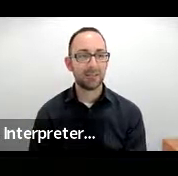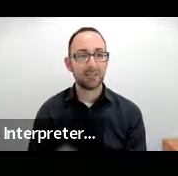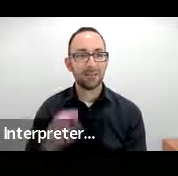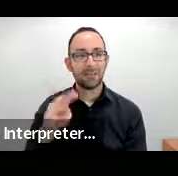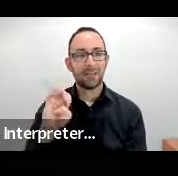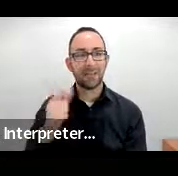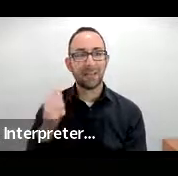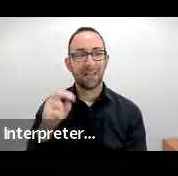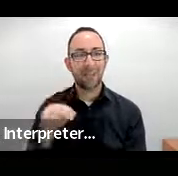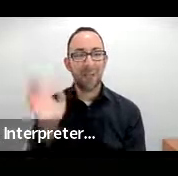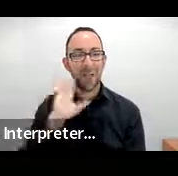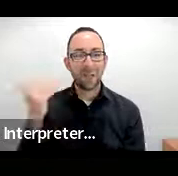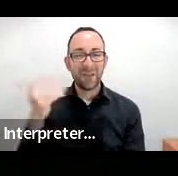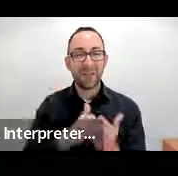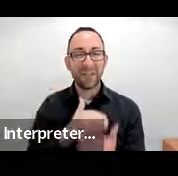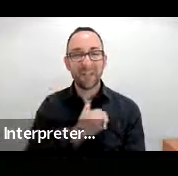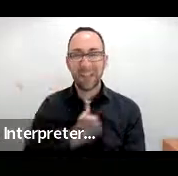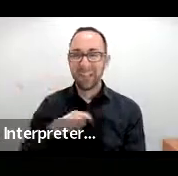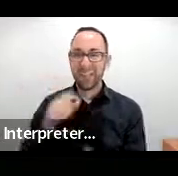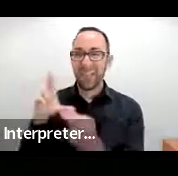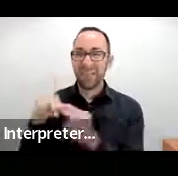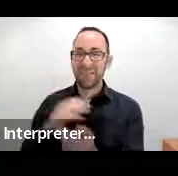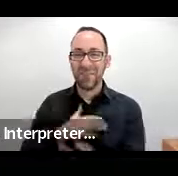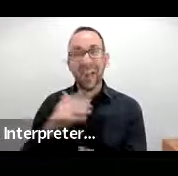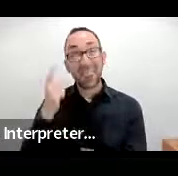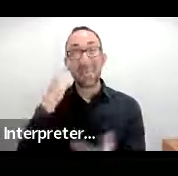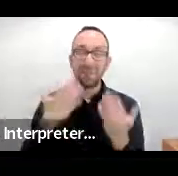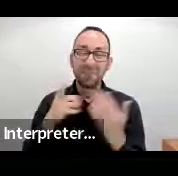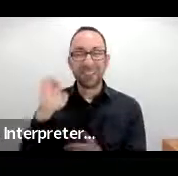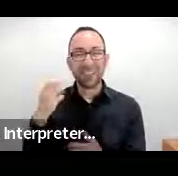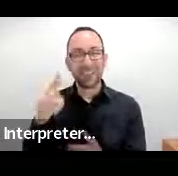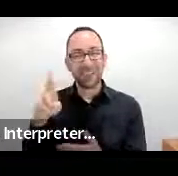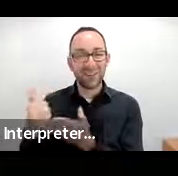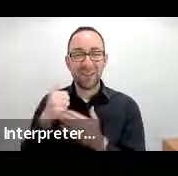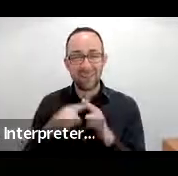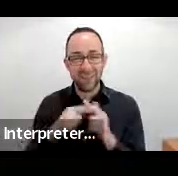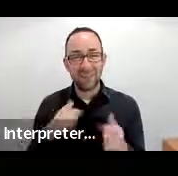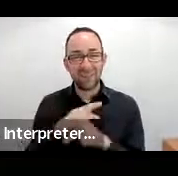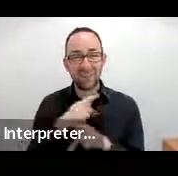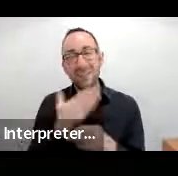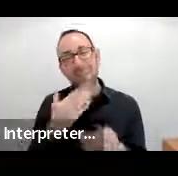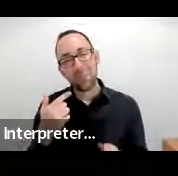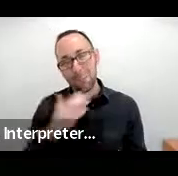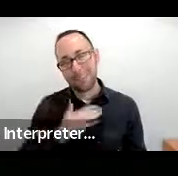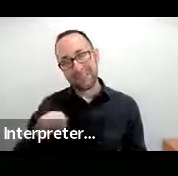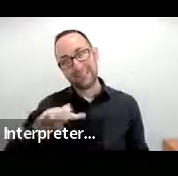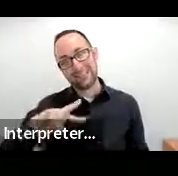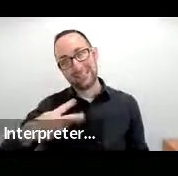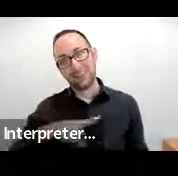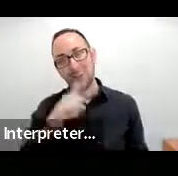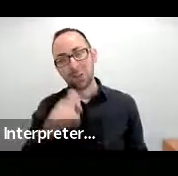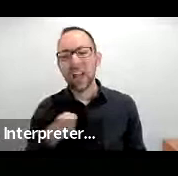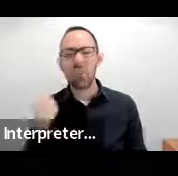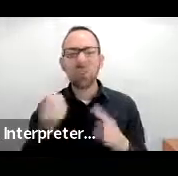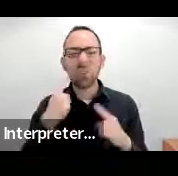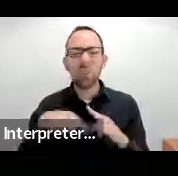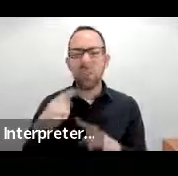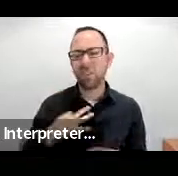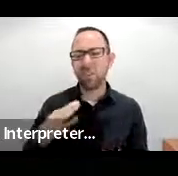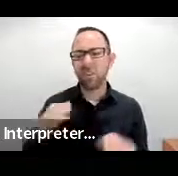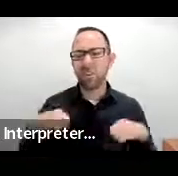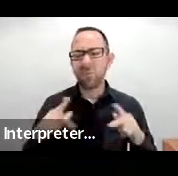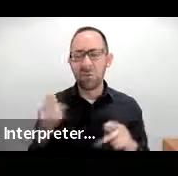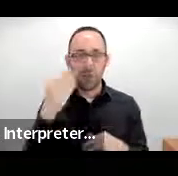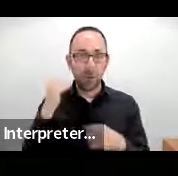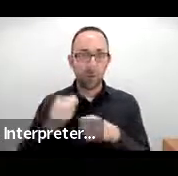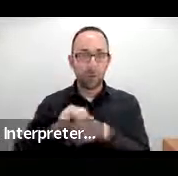Hi again. Sorry, I need my teenager to help me, but I figured it out. Thanks for taking my second question. I was just wondering, as far as like volunteer opportunities, I know